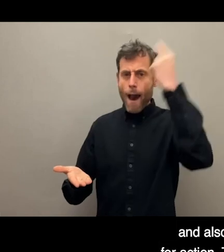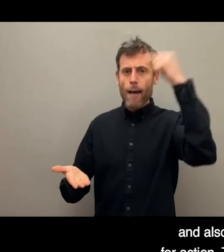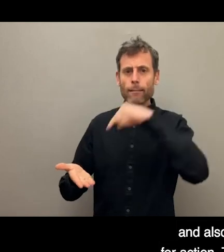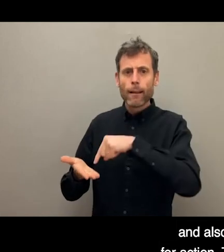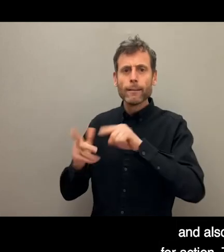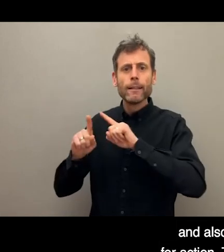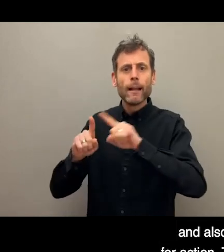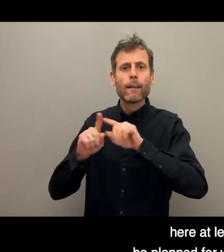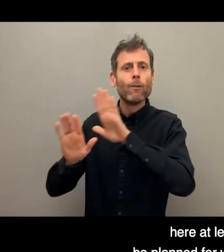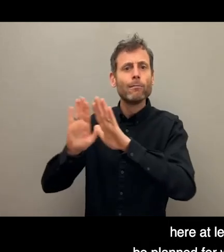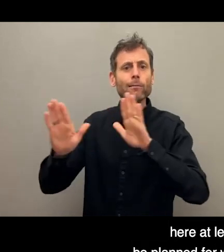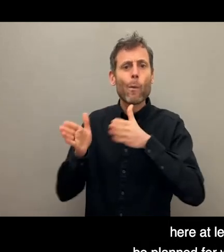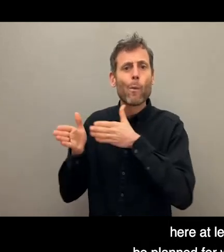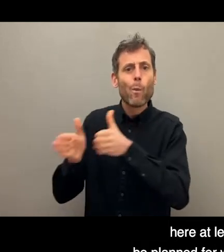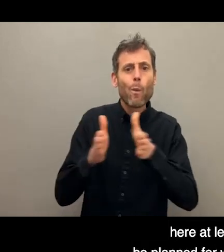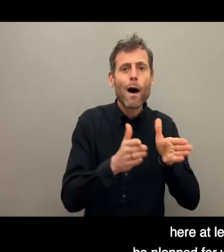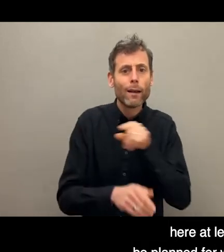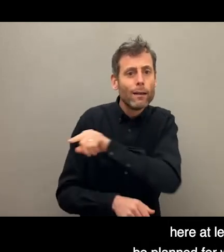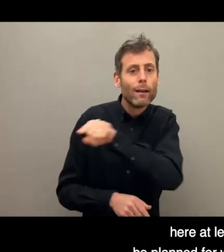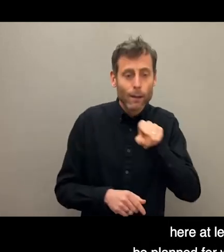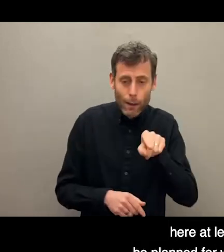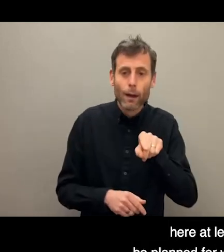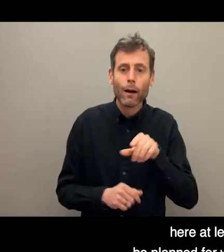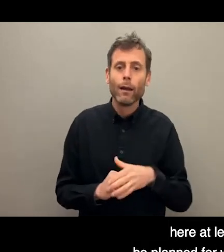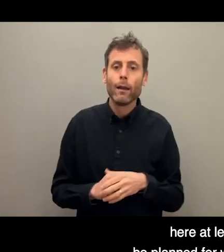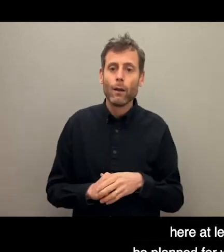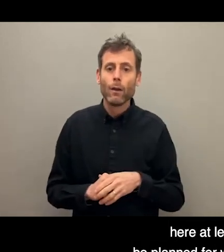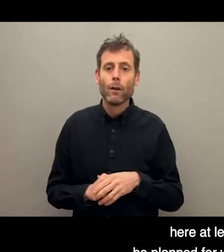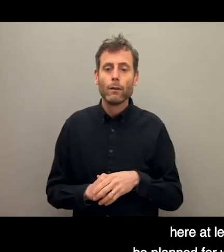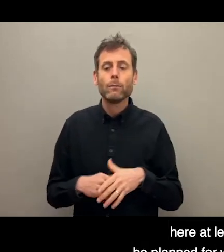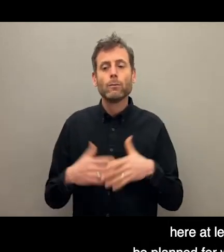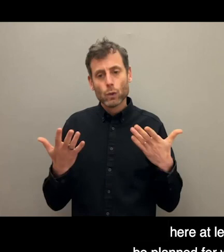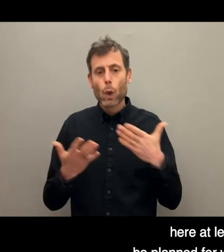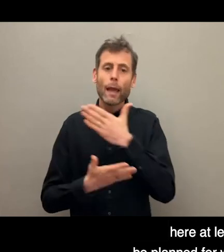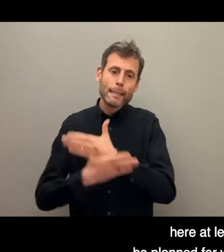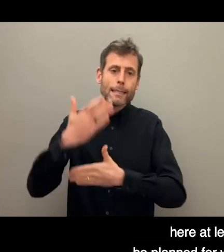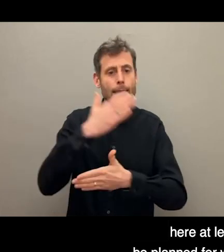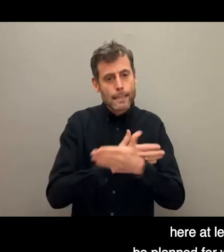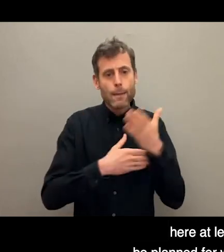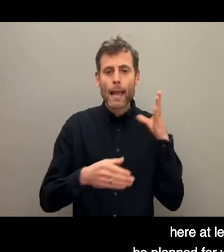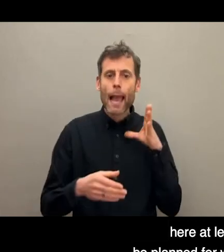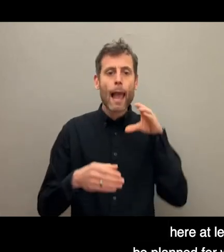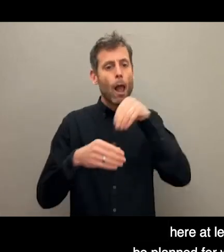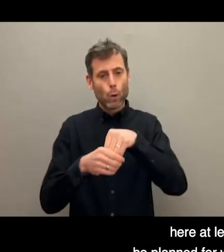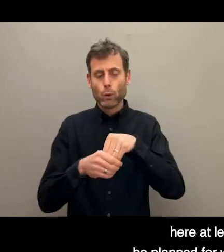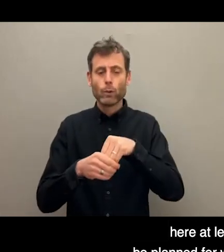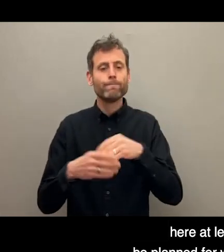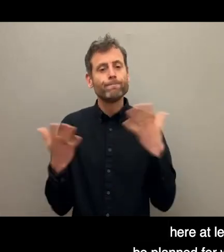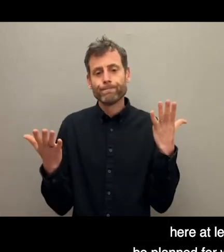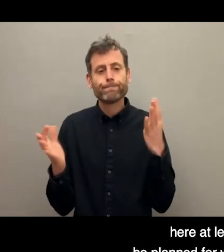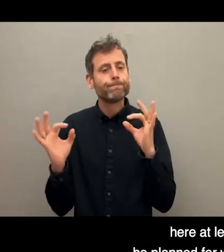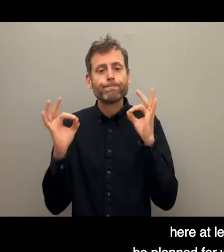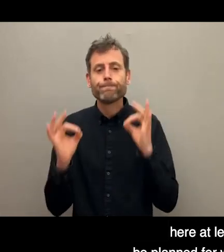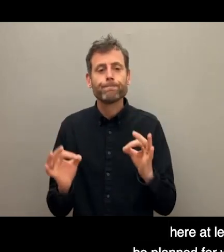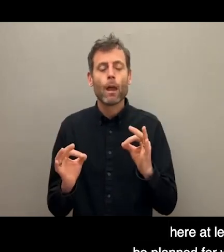shared understanding here, at least, that disability inclusion must be planned for when it comes to